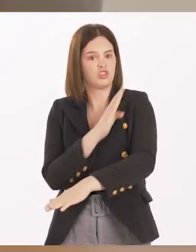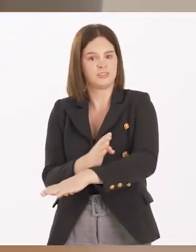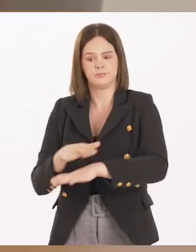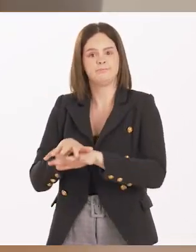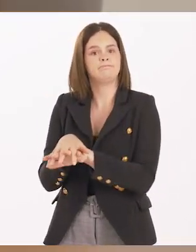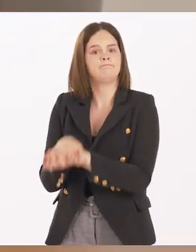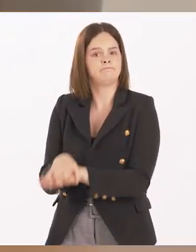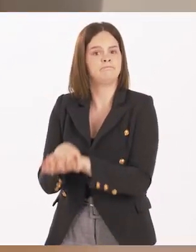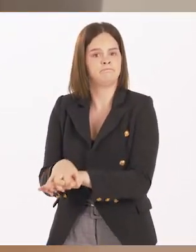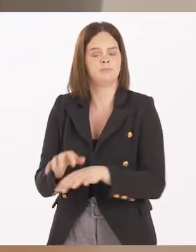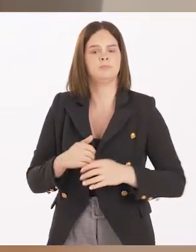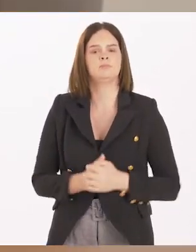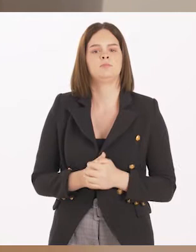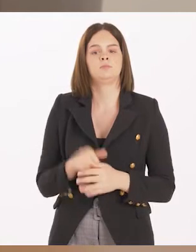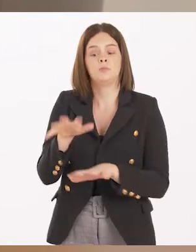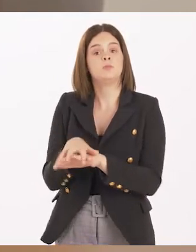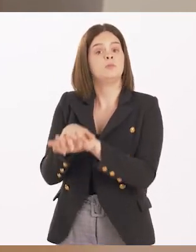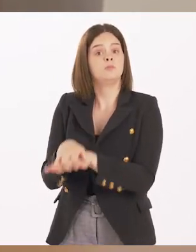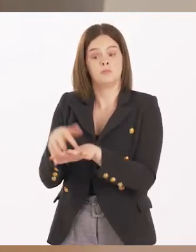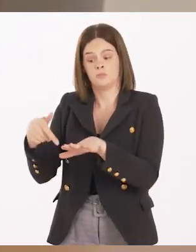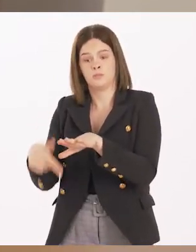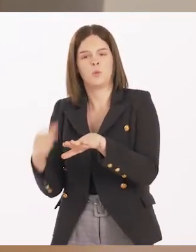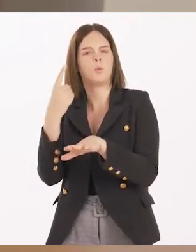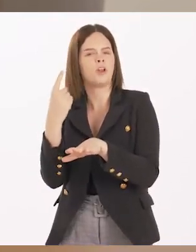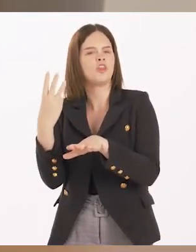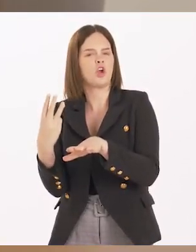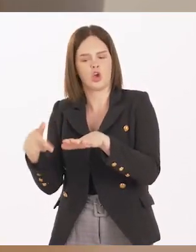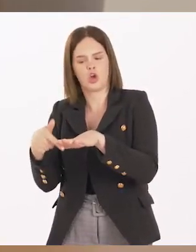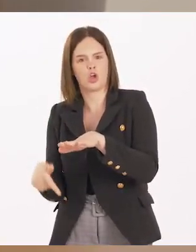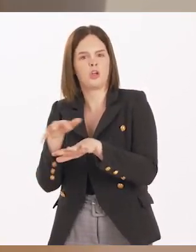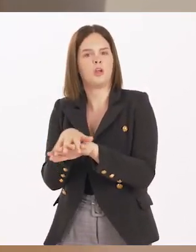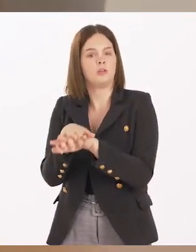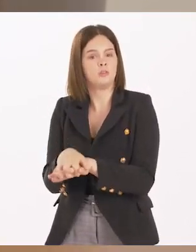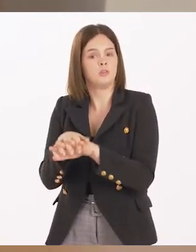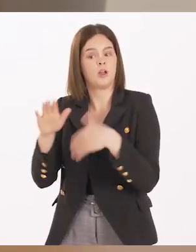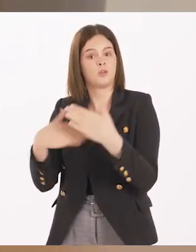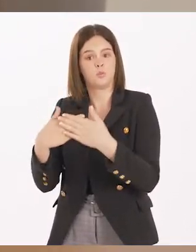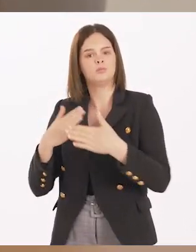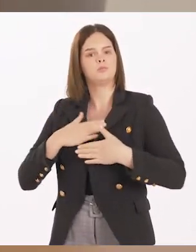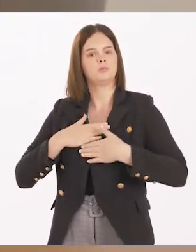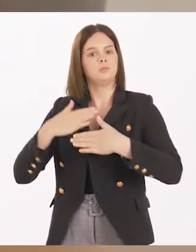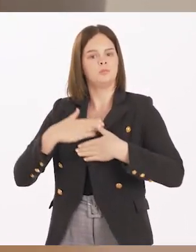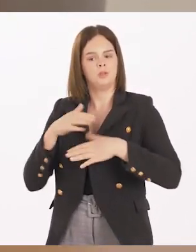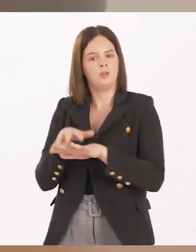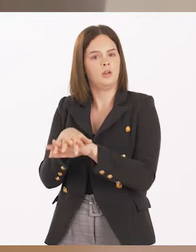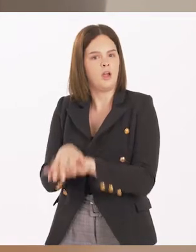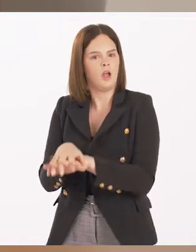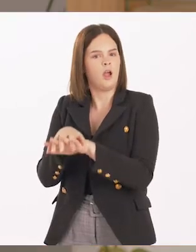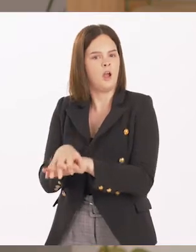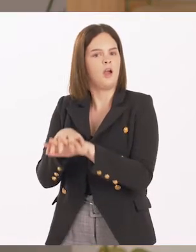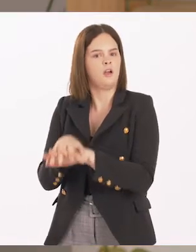Push down one third of the depth of the chest. And let the chest rise back up before pushing down again.